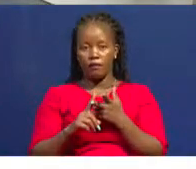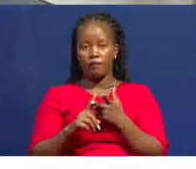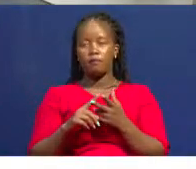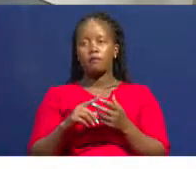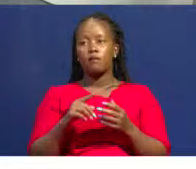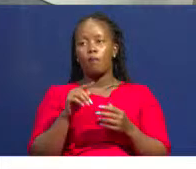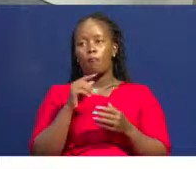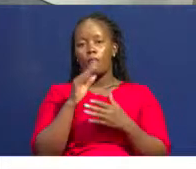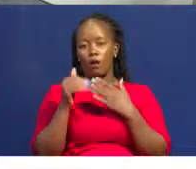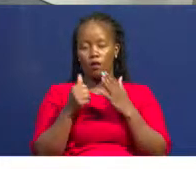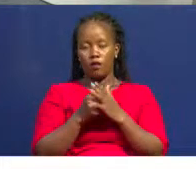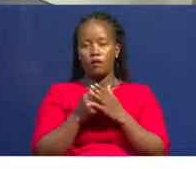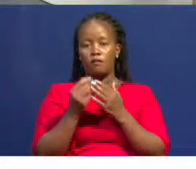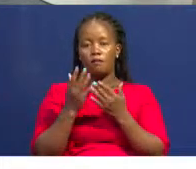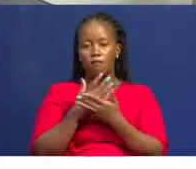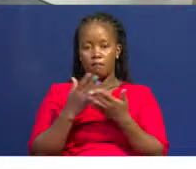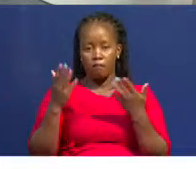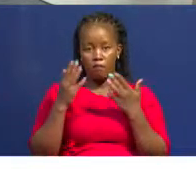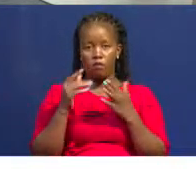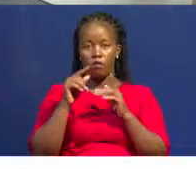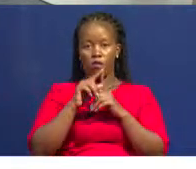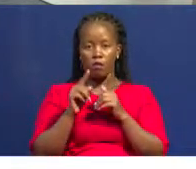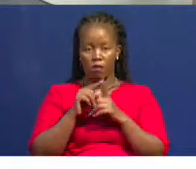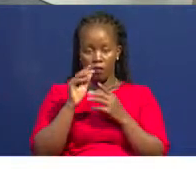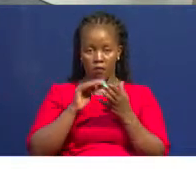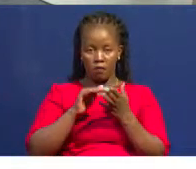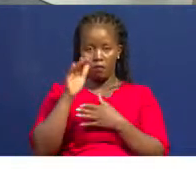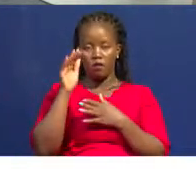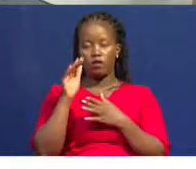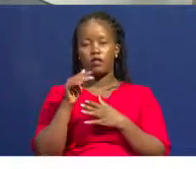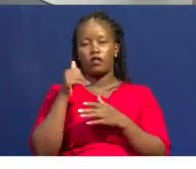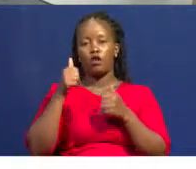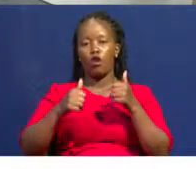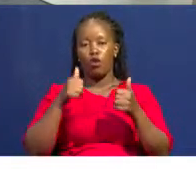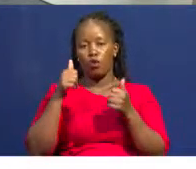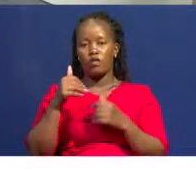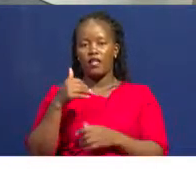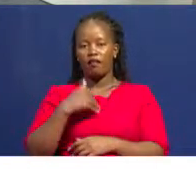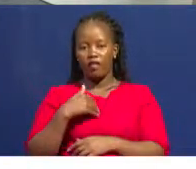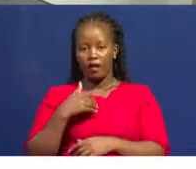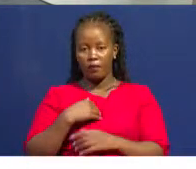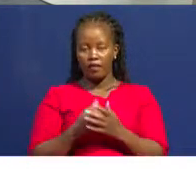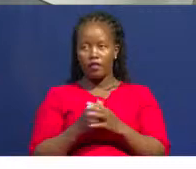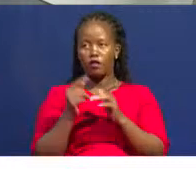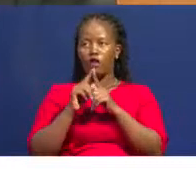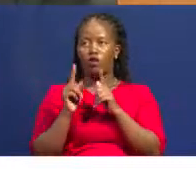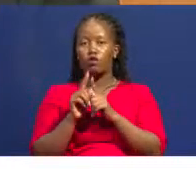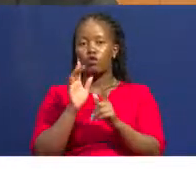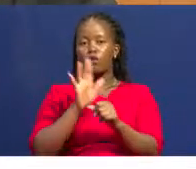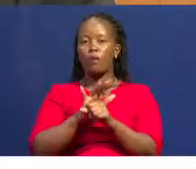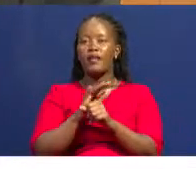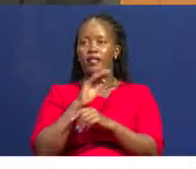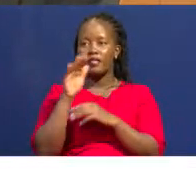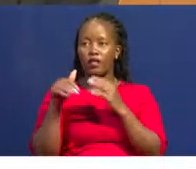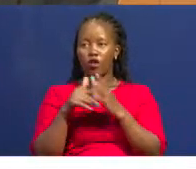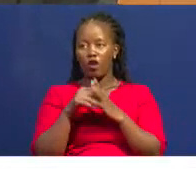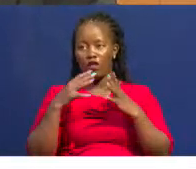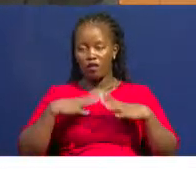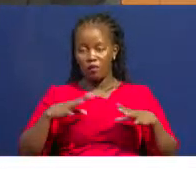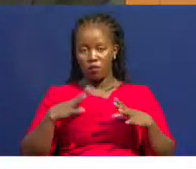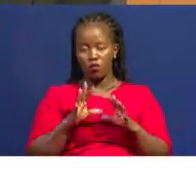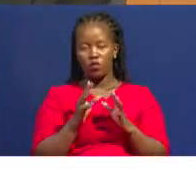put things straight and talk of the way things are currently, and the way things are, anybody today, our roads are not